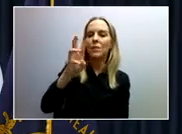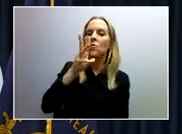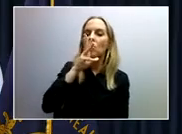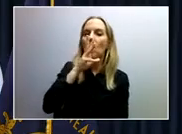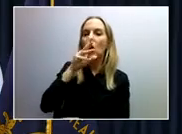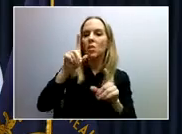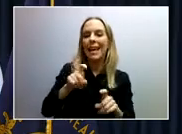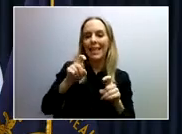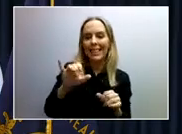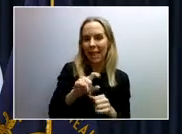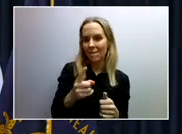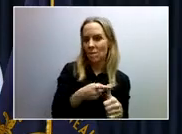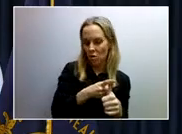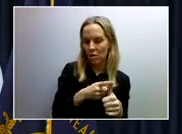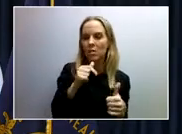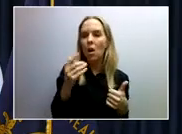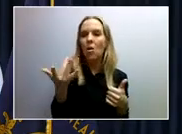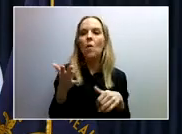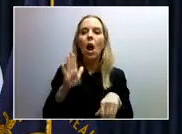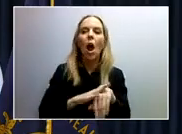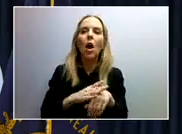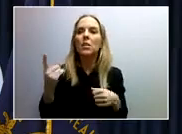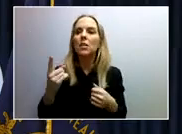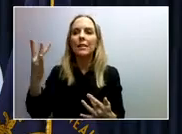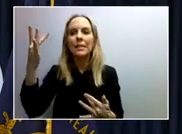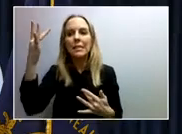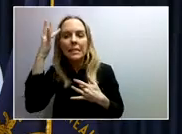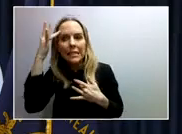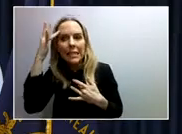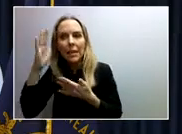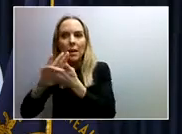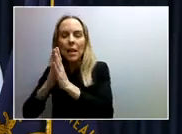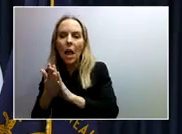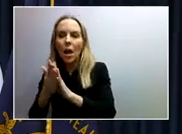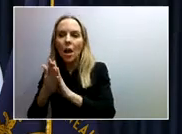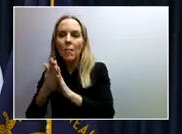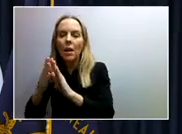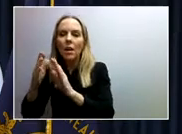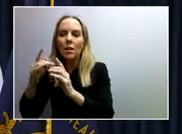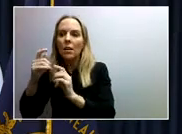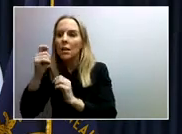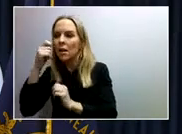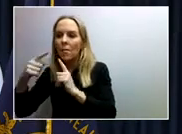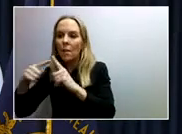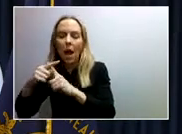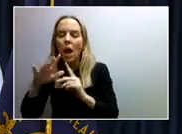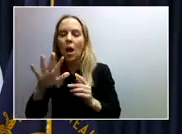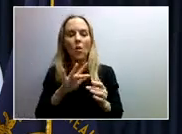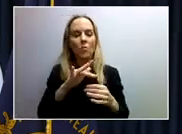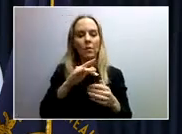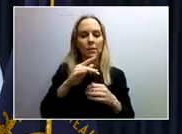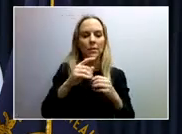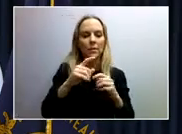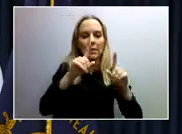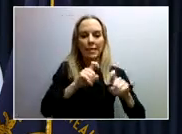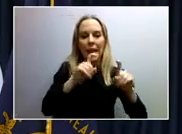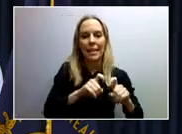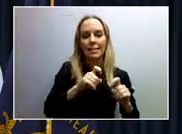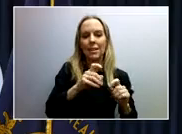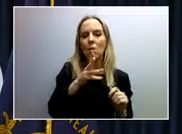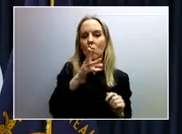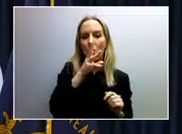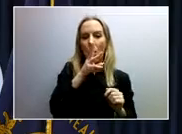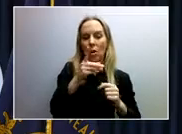on somebody getting sick and testing positive. We're testing the water as it comes out, and that ought to give us